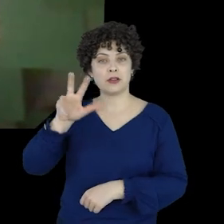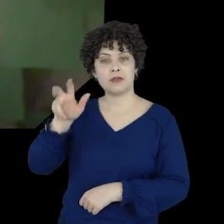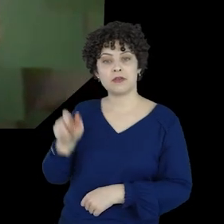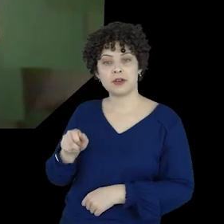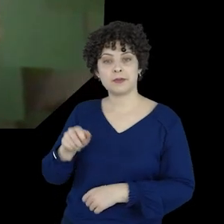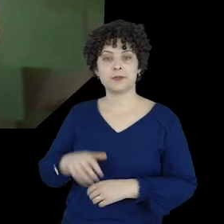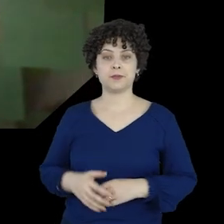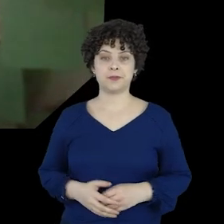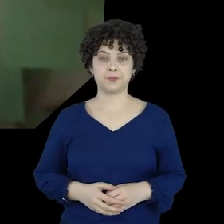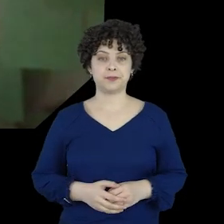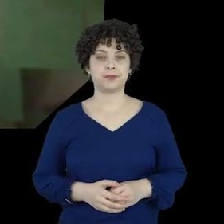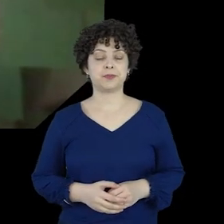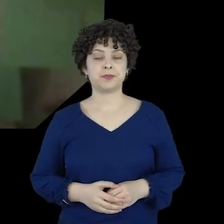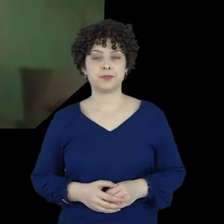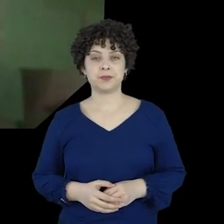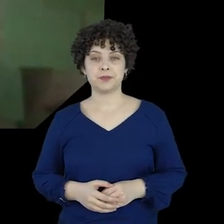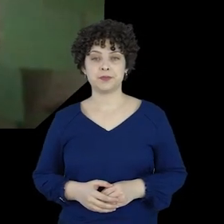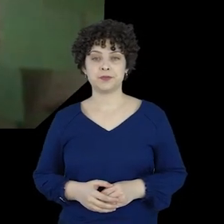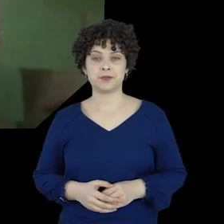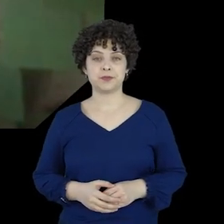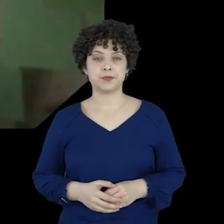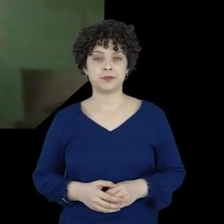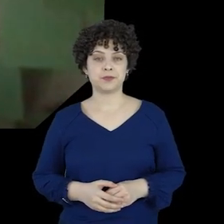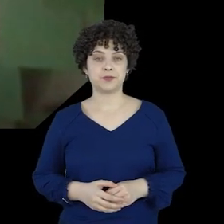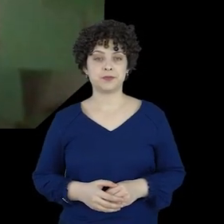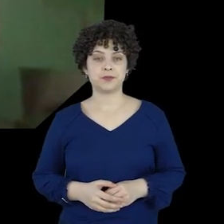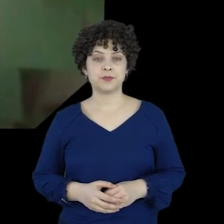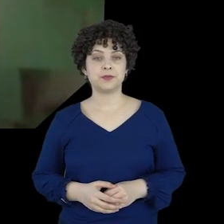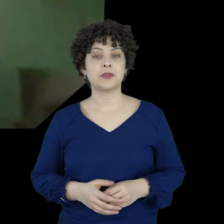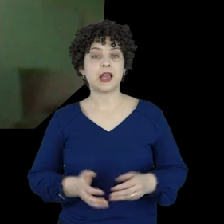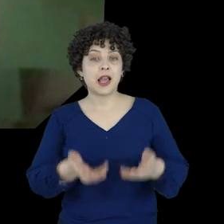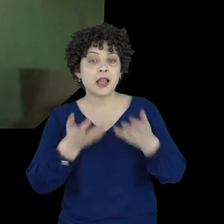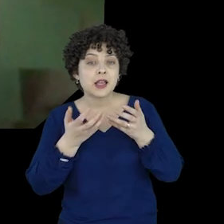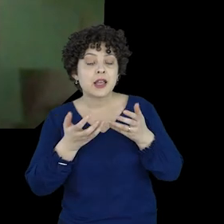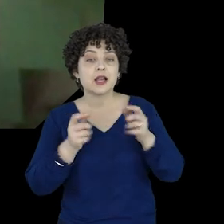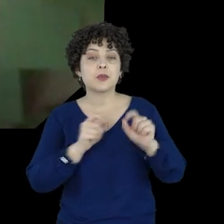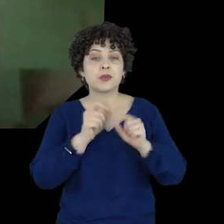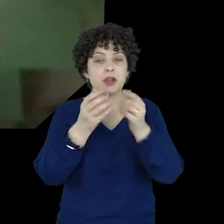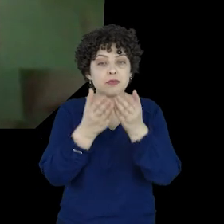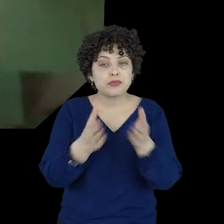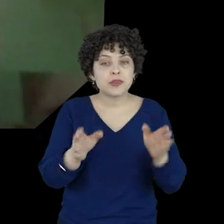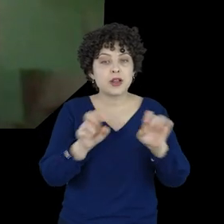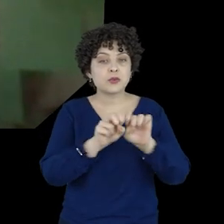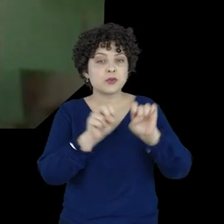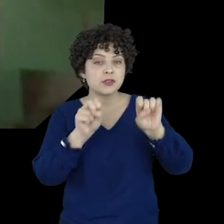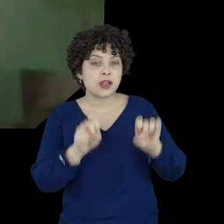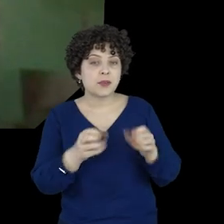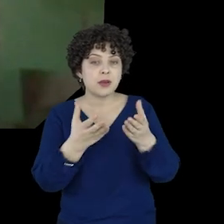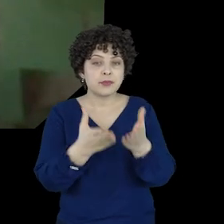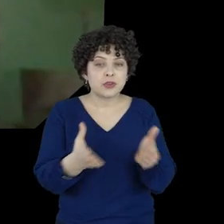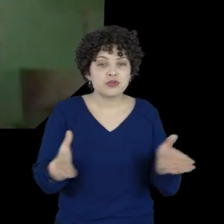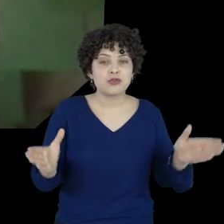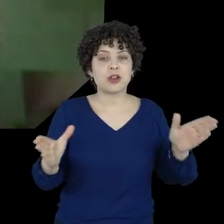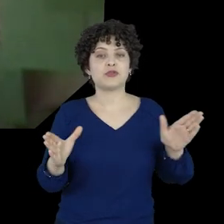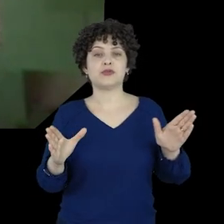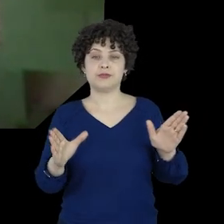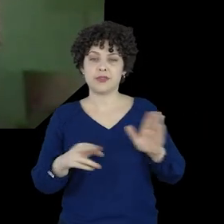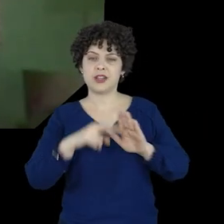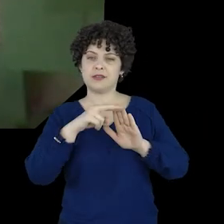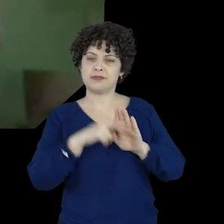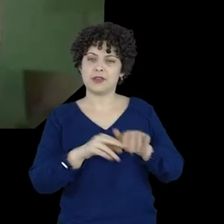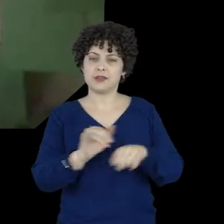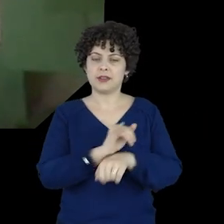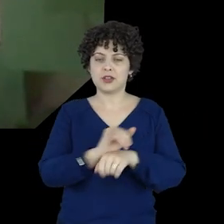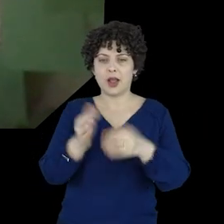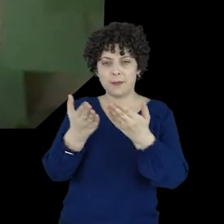Ghana and Africa, some African countries, I would say. So we are all for a comprehensive system. We are